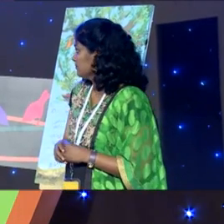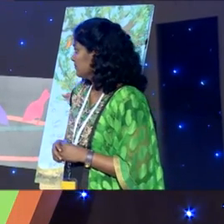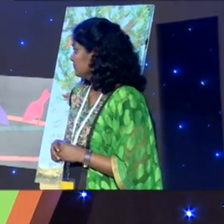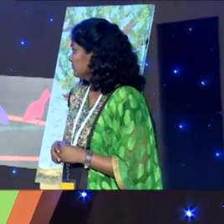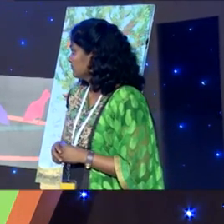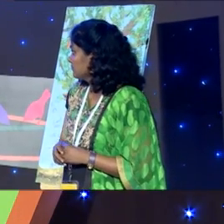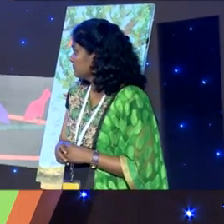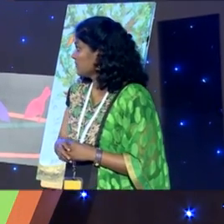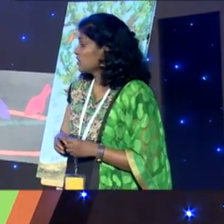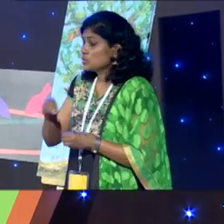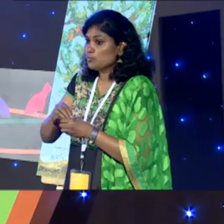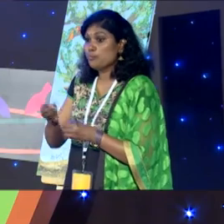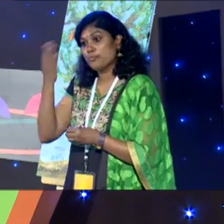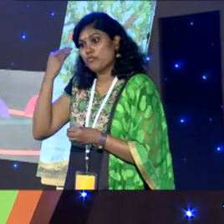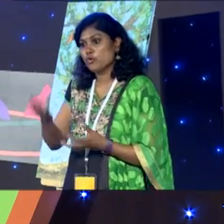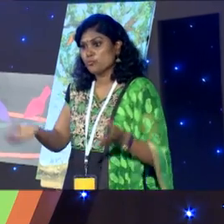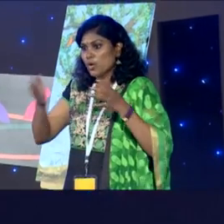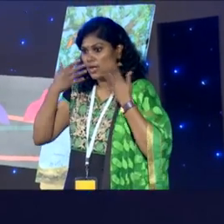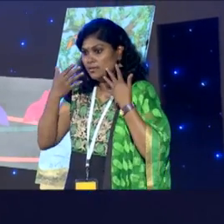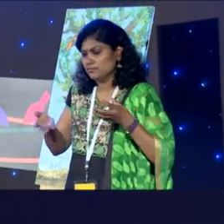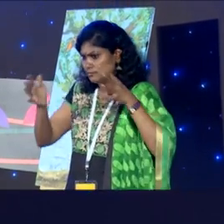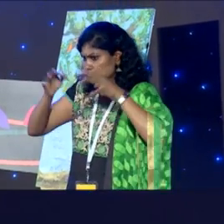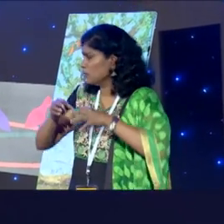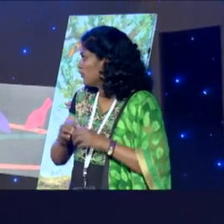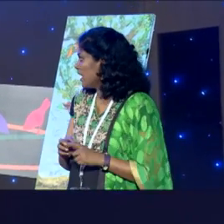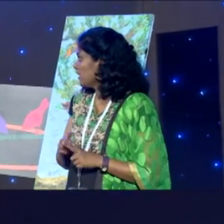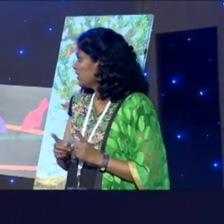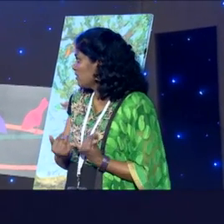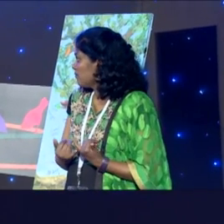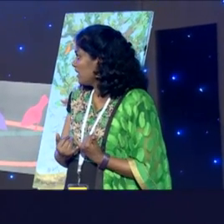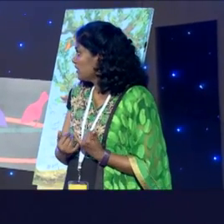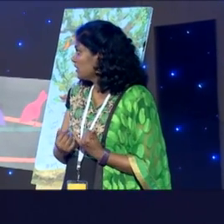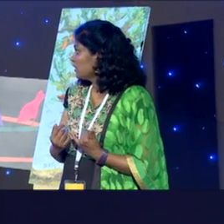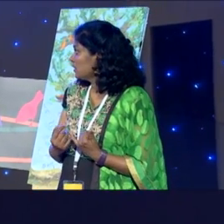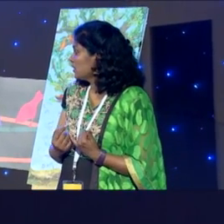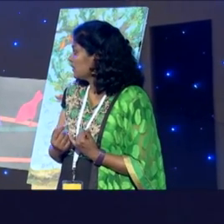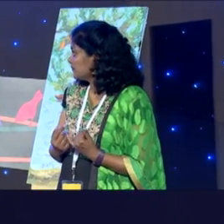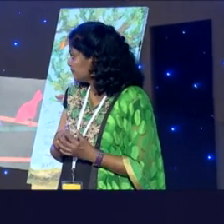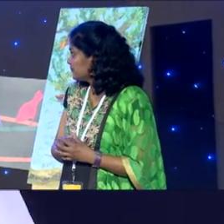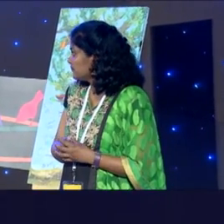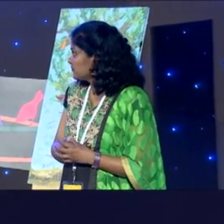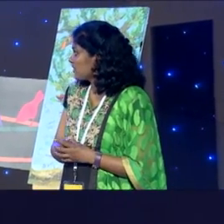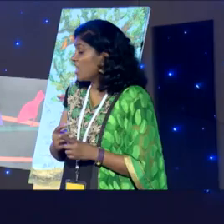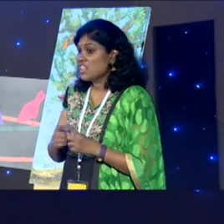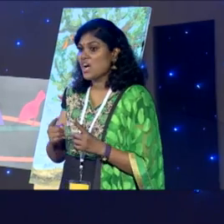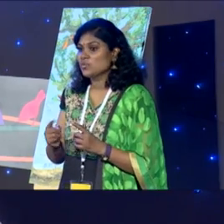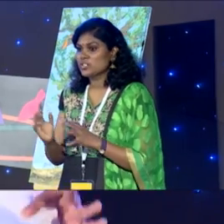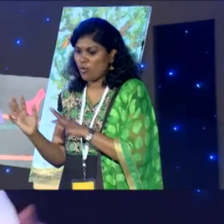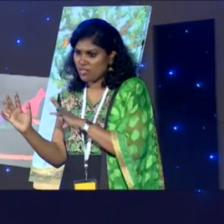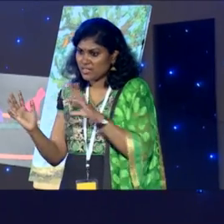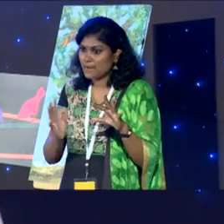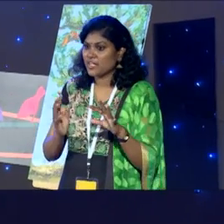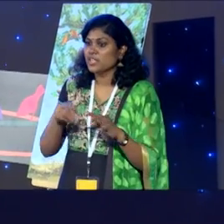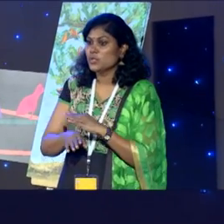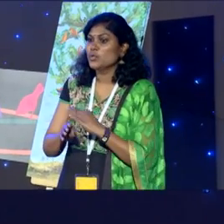used to huge territories. A male tiger requires 100 square kilometers for one male tiger. And now they're pushed. They've